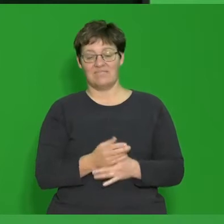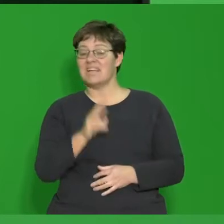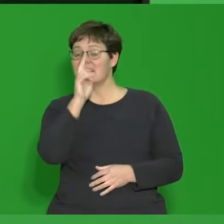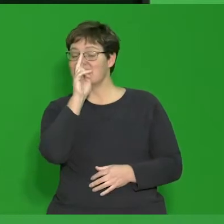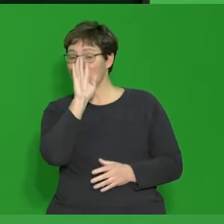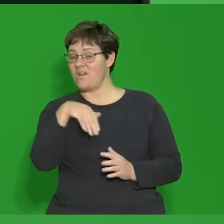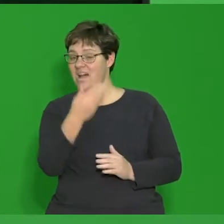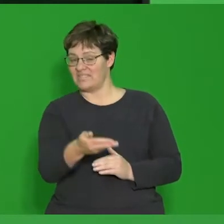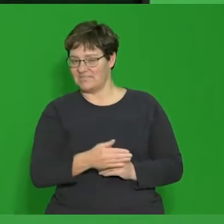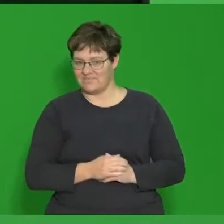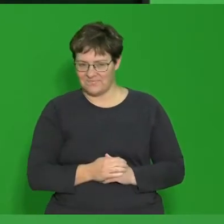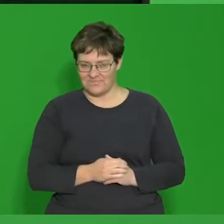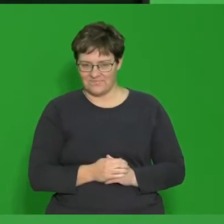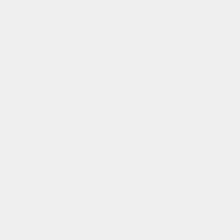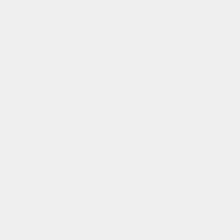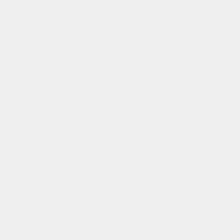you shortly.